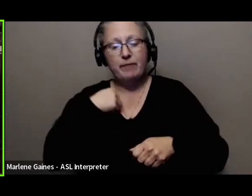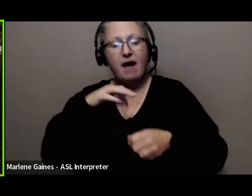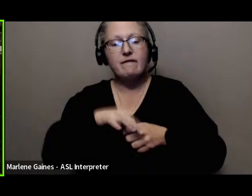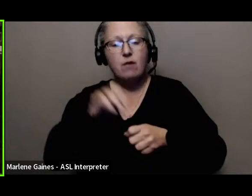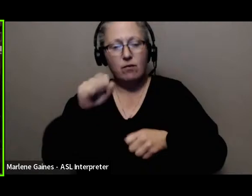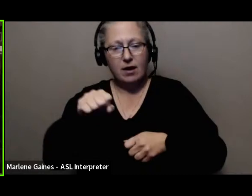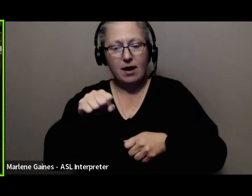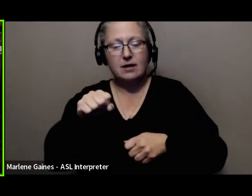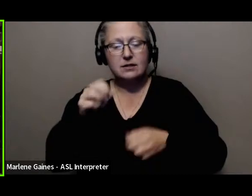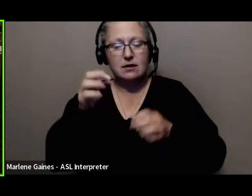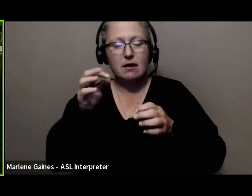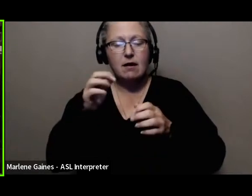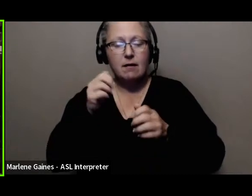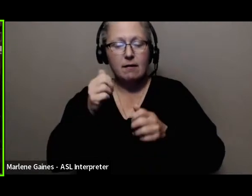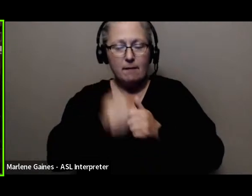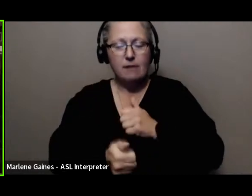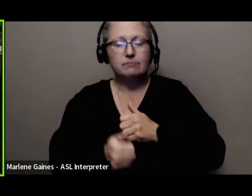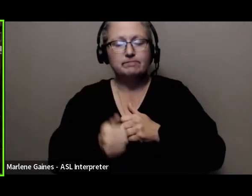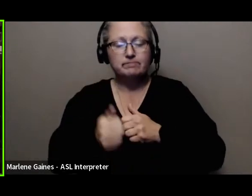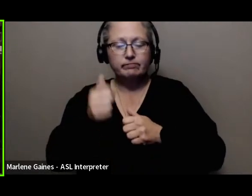vote aye. Motion passes